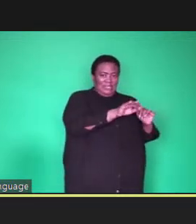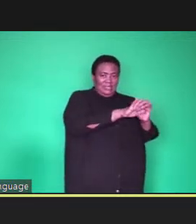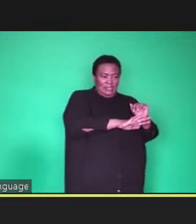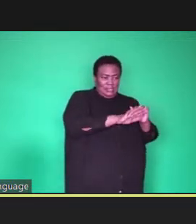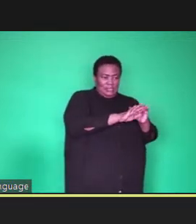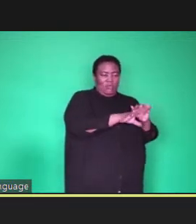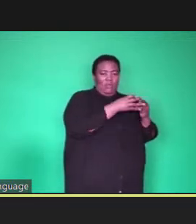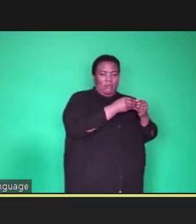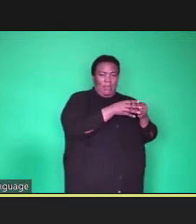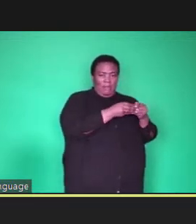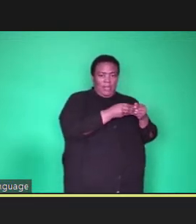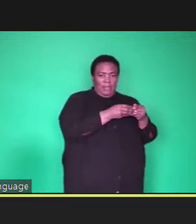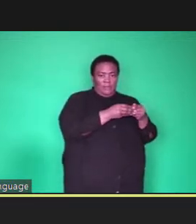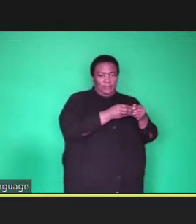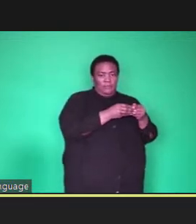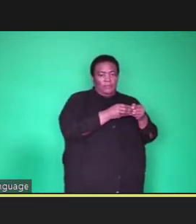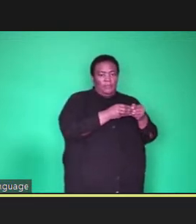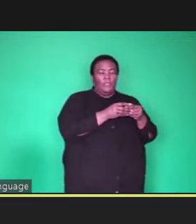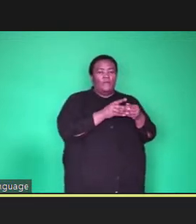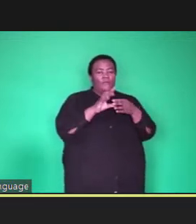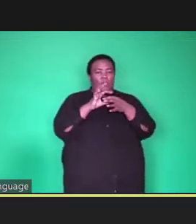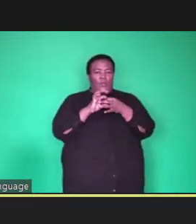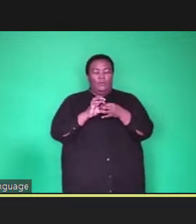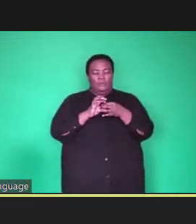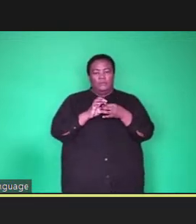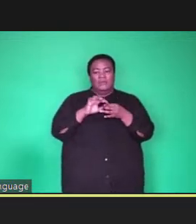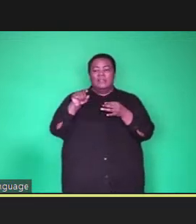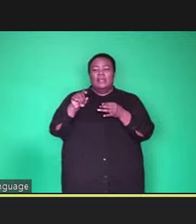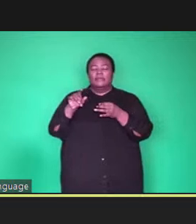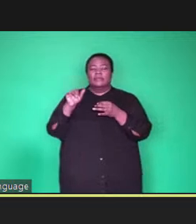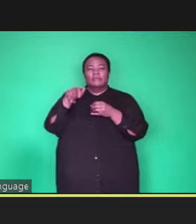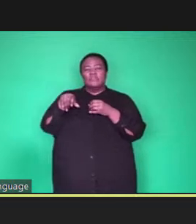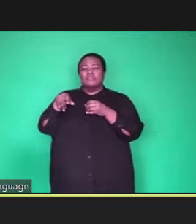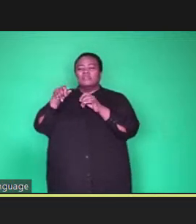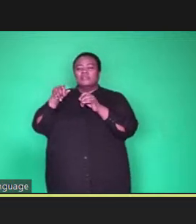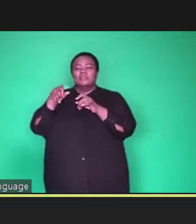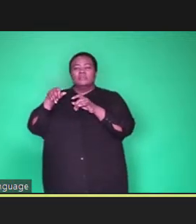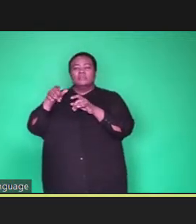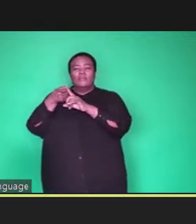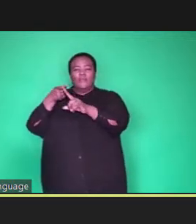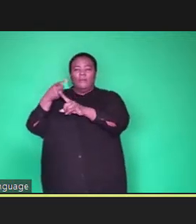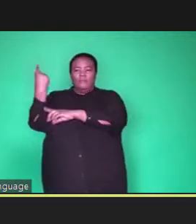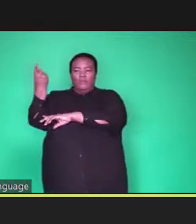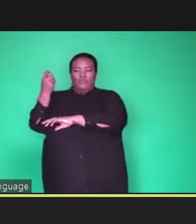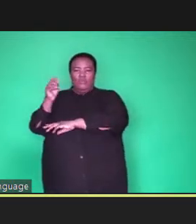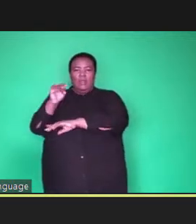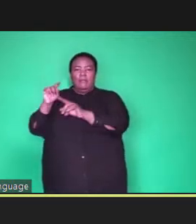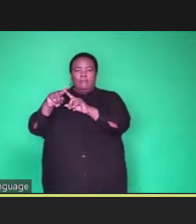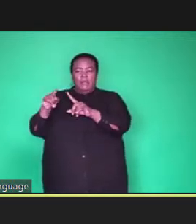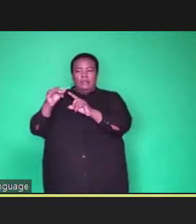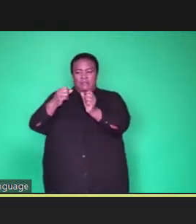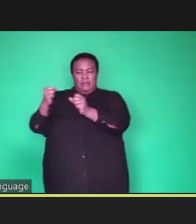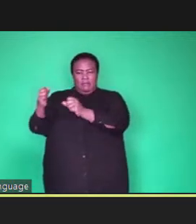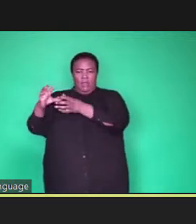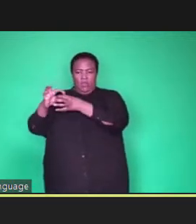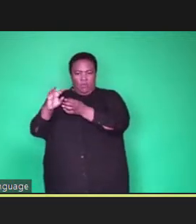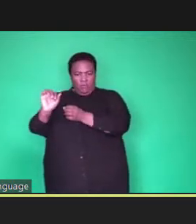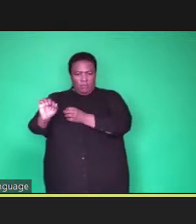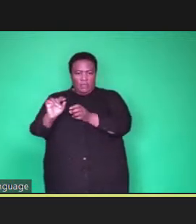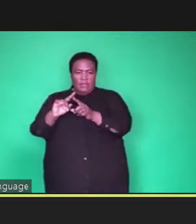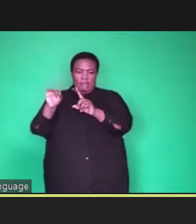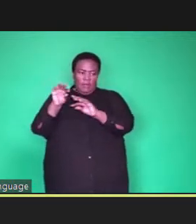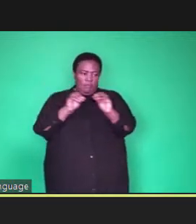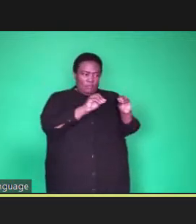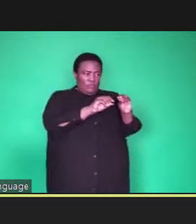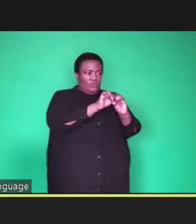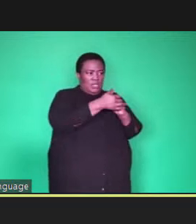origin household. So we've got a de jure definition now and a de facto. Here's the triangulation. This is